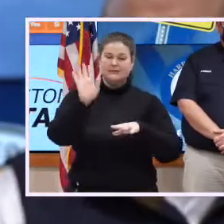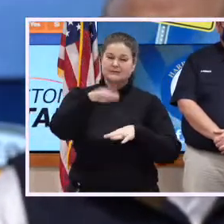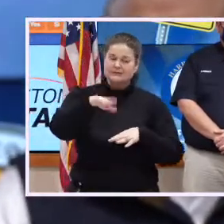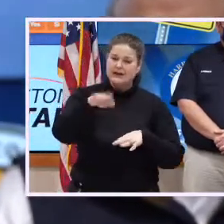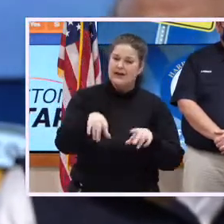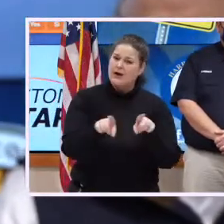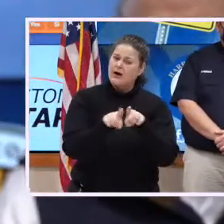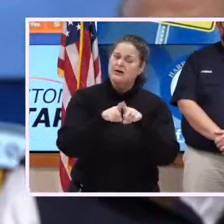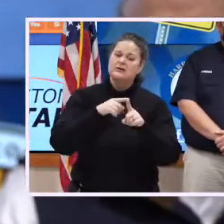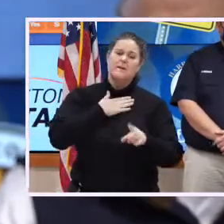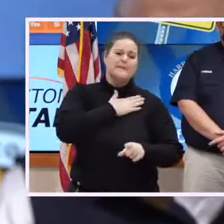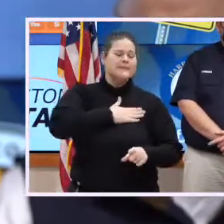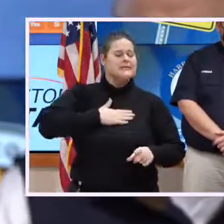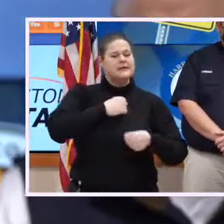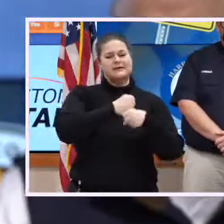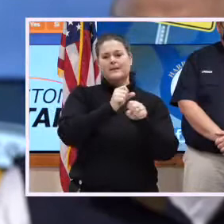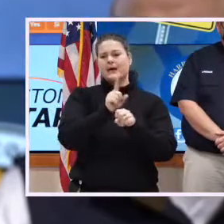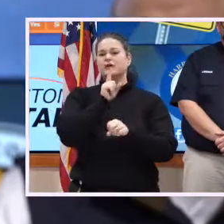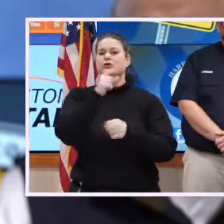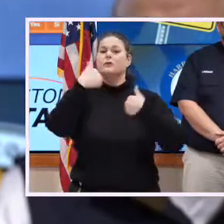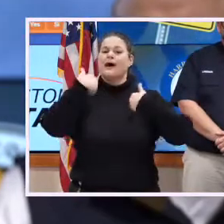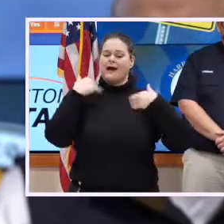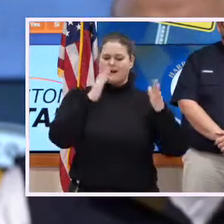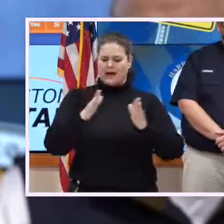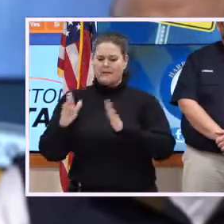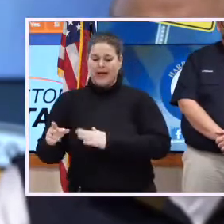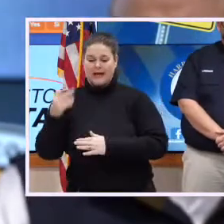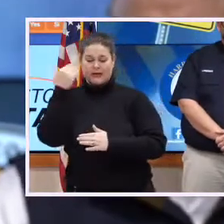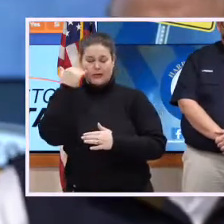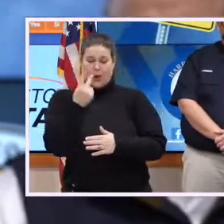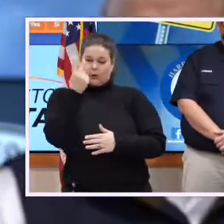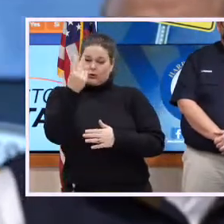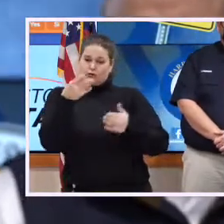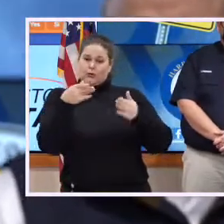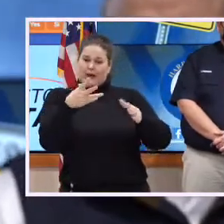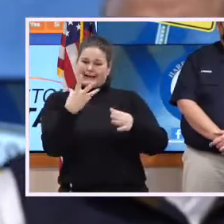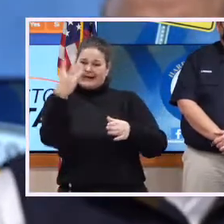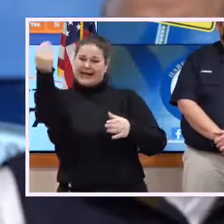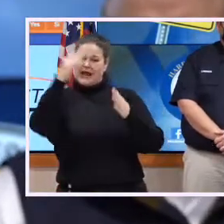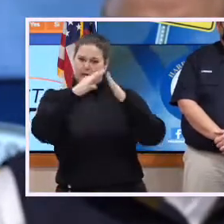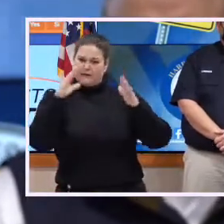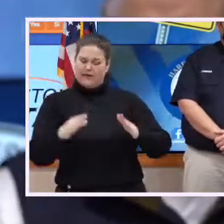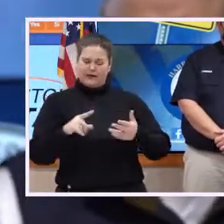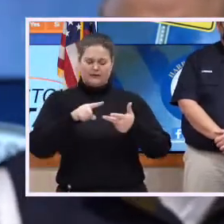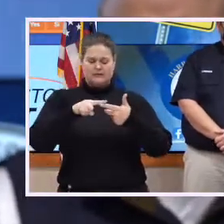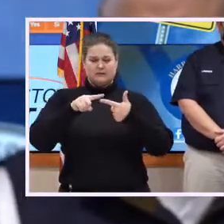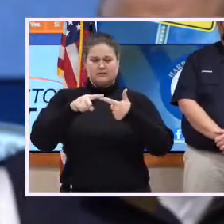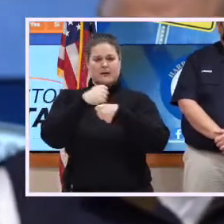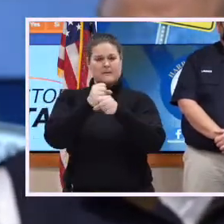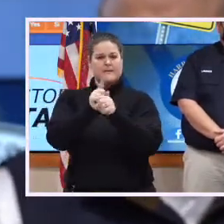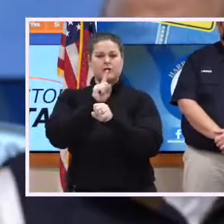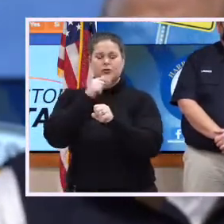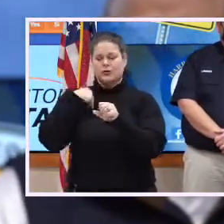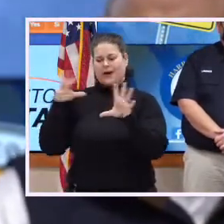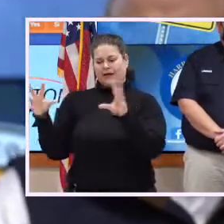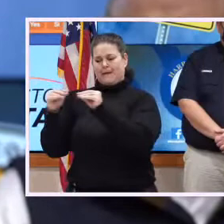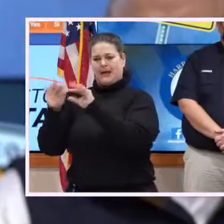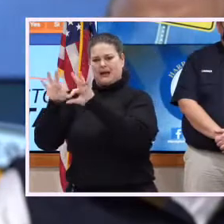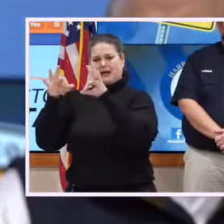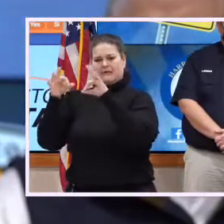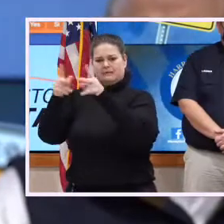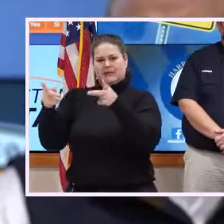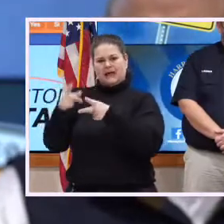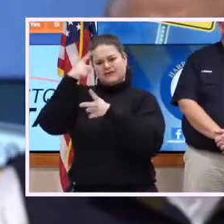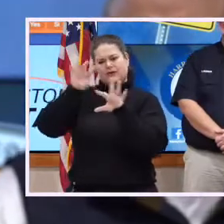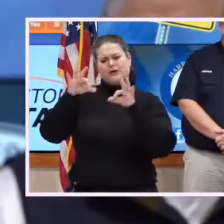in your house, make sure you know 2 ways out. Make sure you have a meeting place for your family. But what I can't stress more than anything